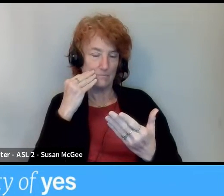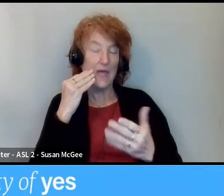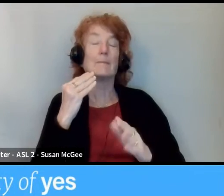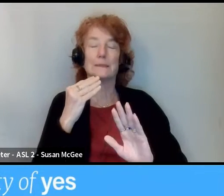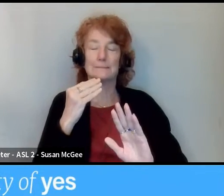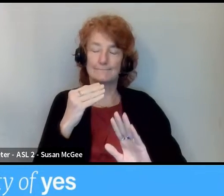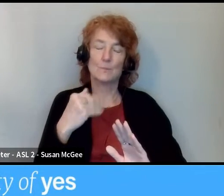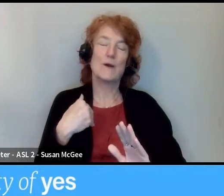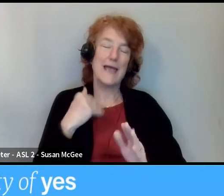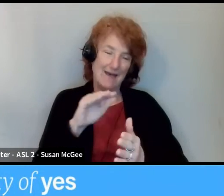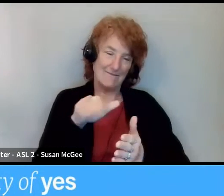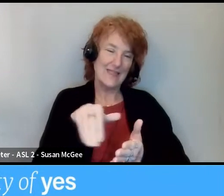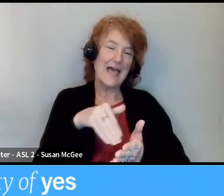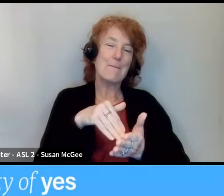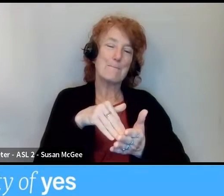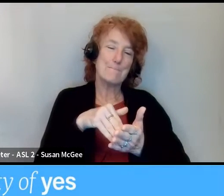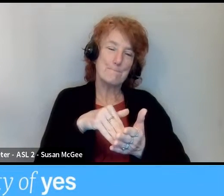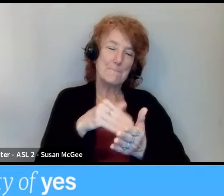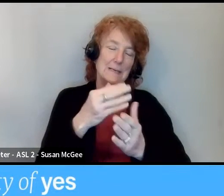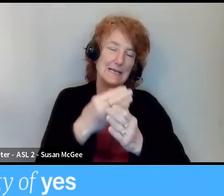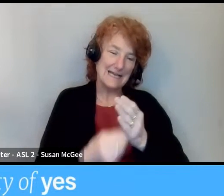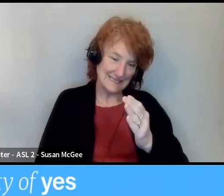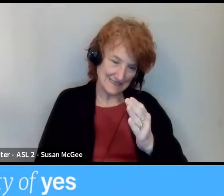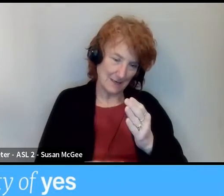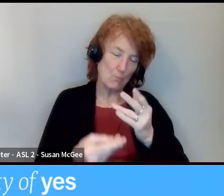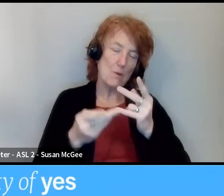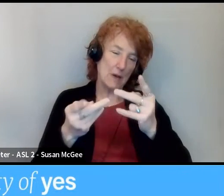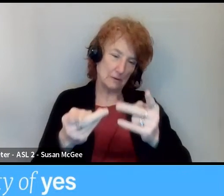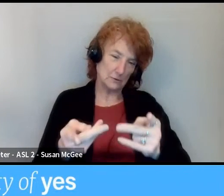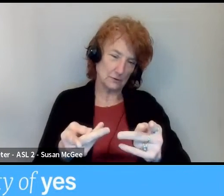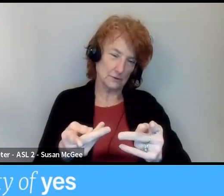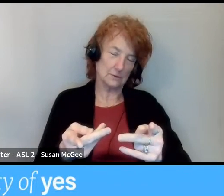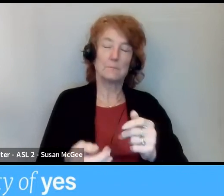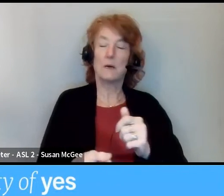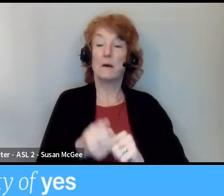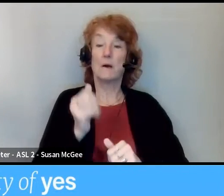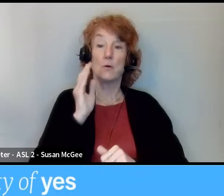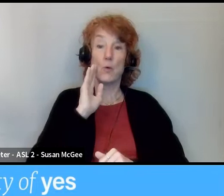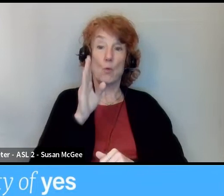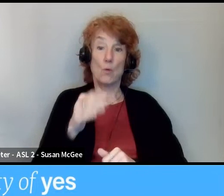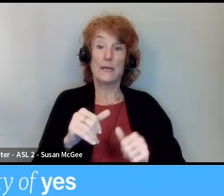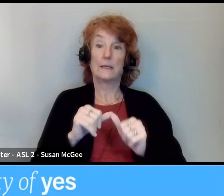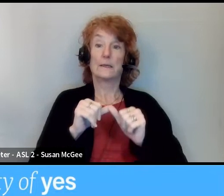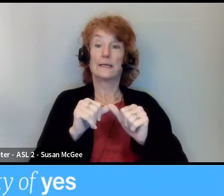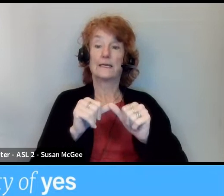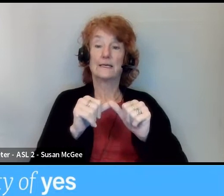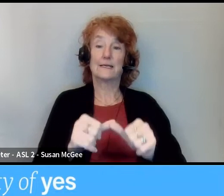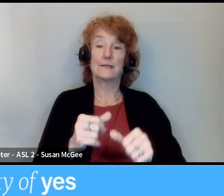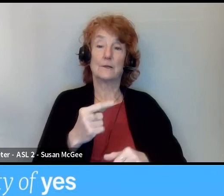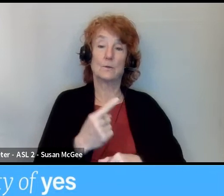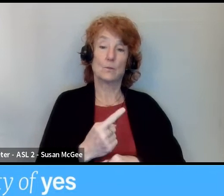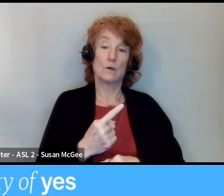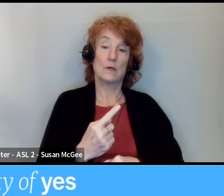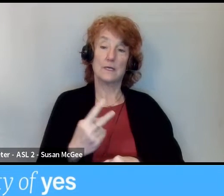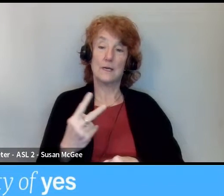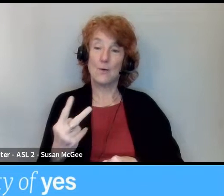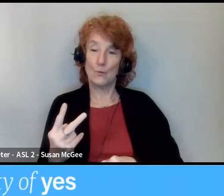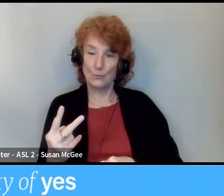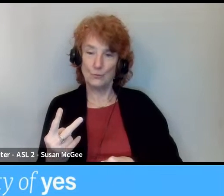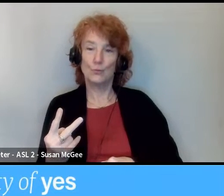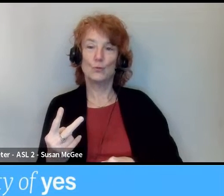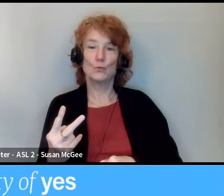family districts. We fully expect that when you build a 2 family home or a 1 family home in lower density growth management